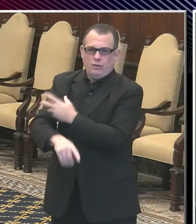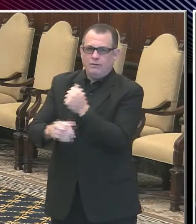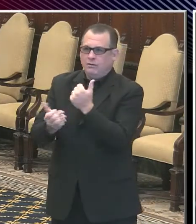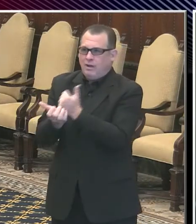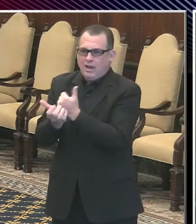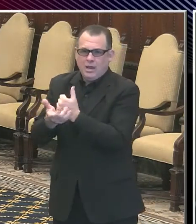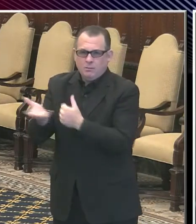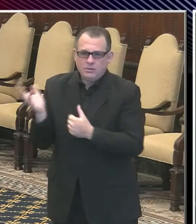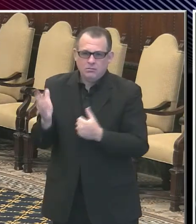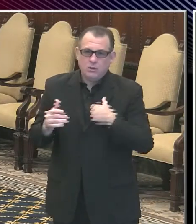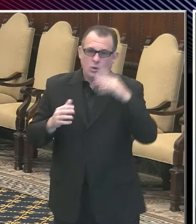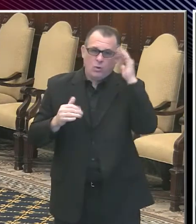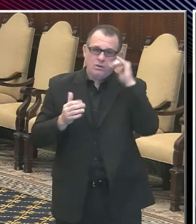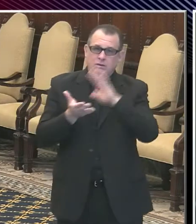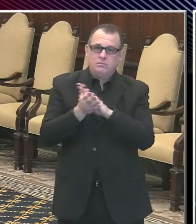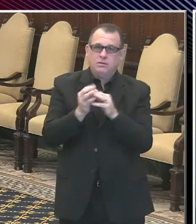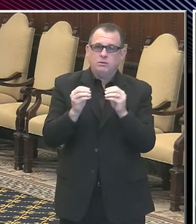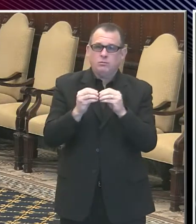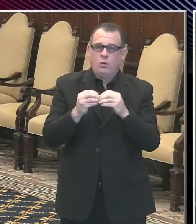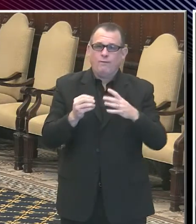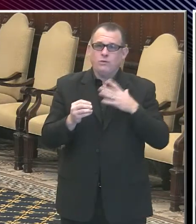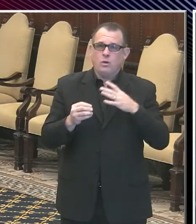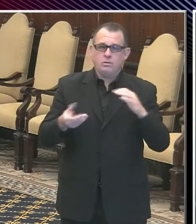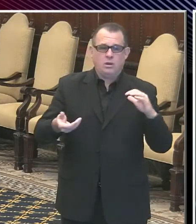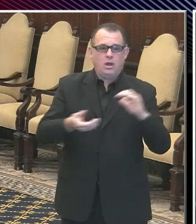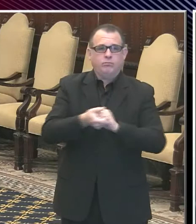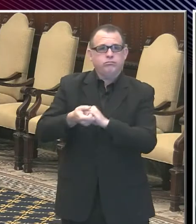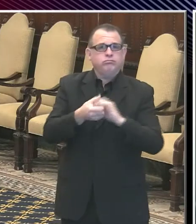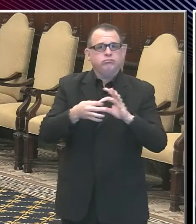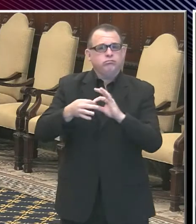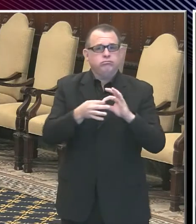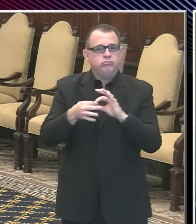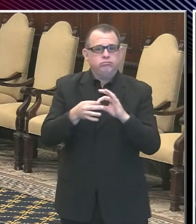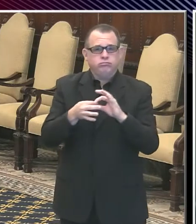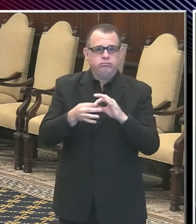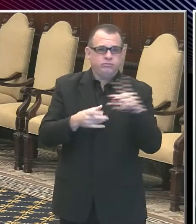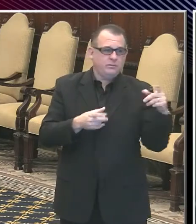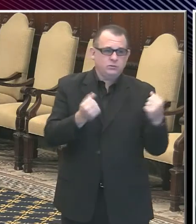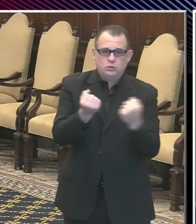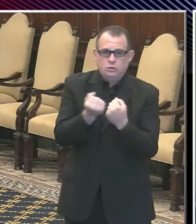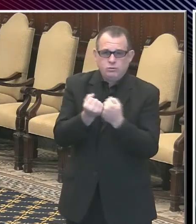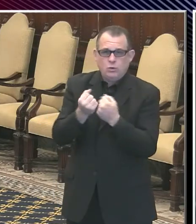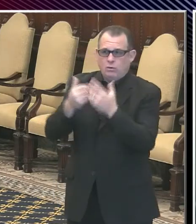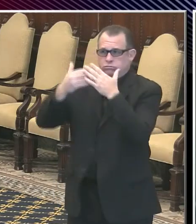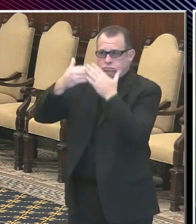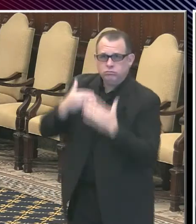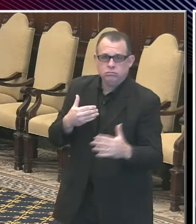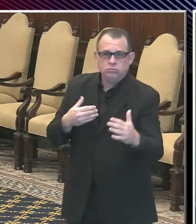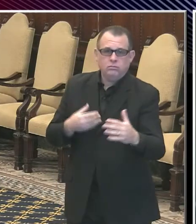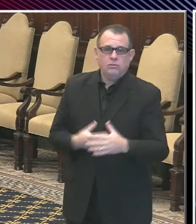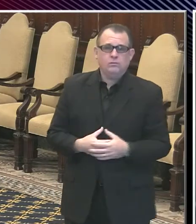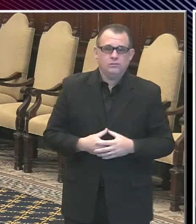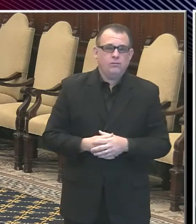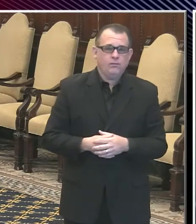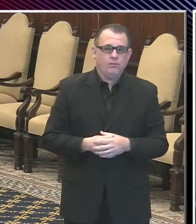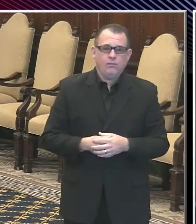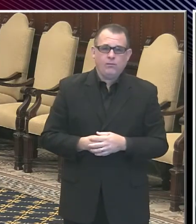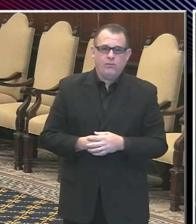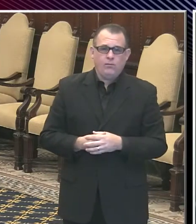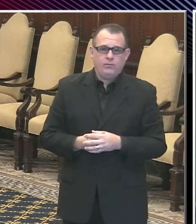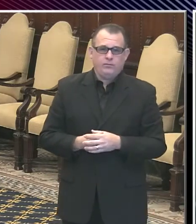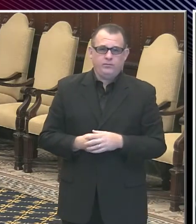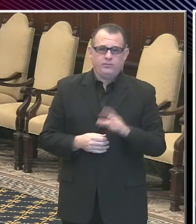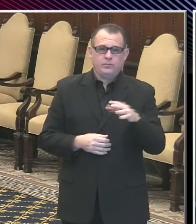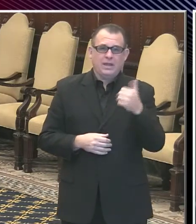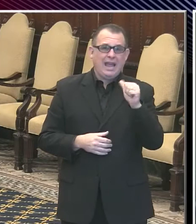to have hospitals and nursing homes have affiliation agreements where they can provide support on an ongoing basis in the future. I don't know, I don't have a concrete recommendation